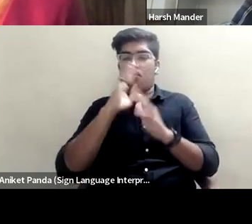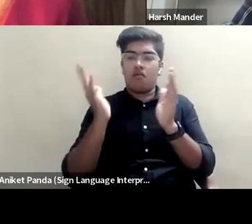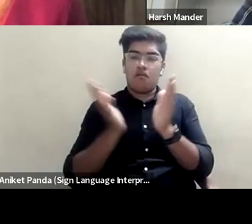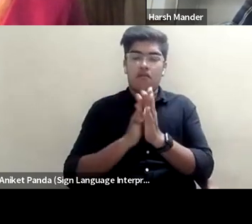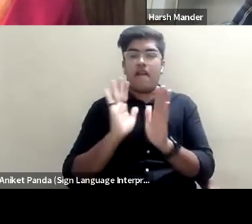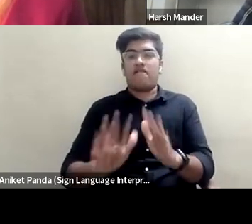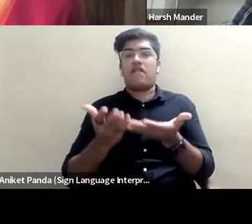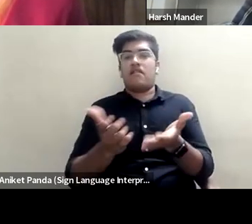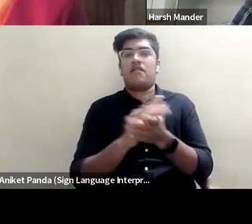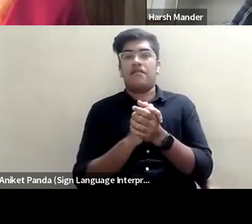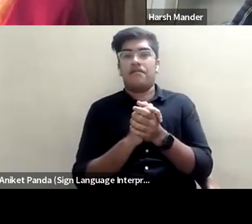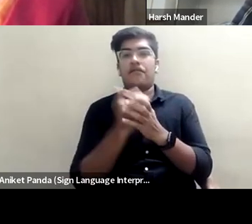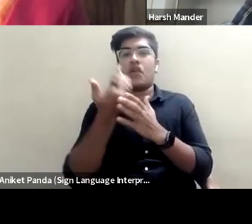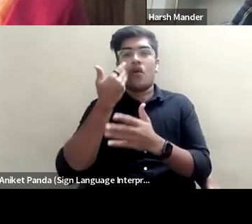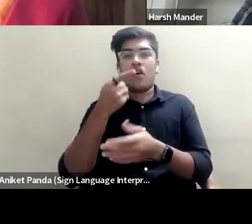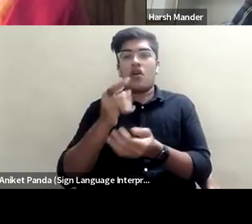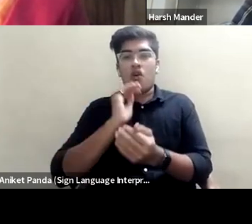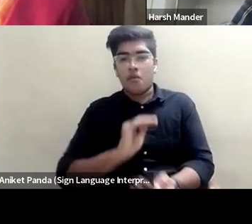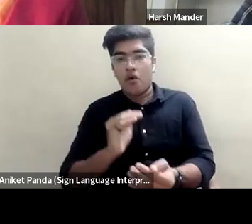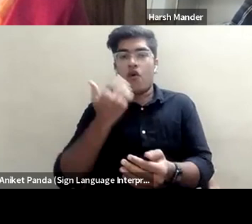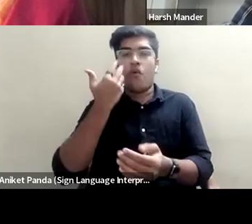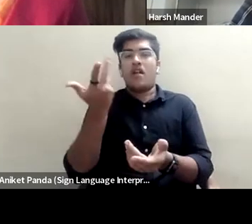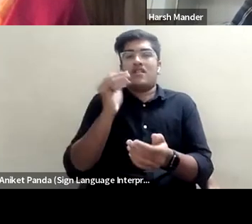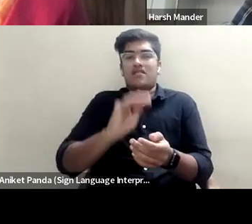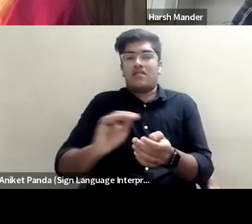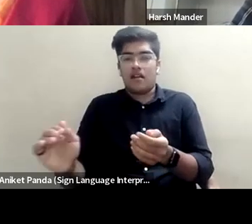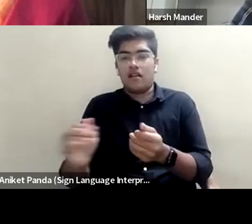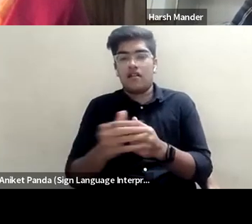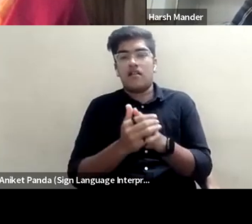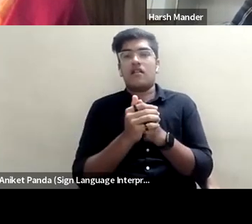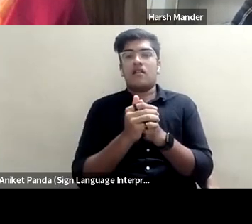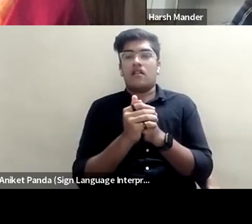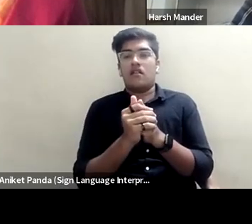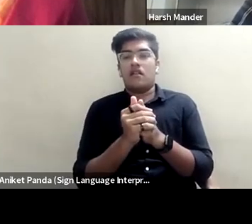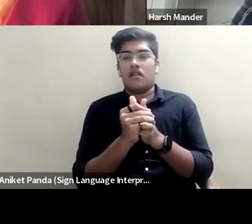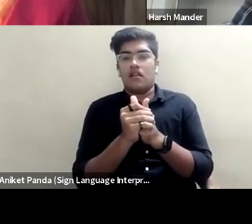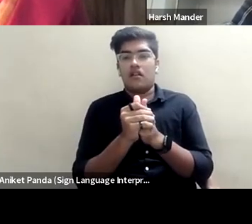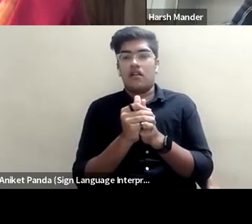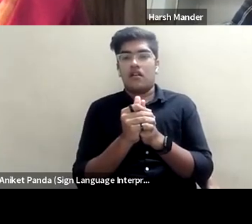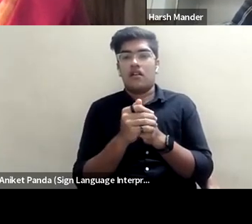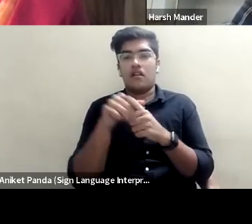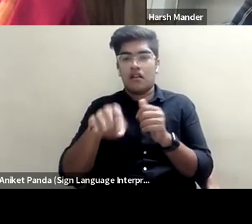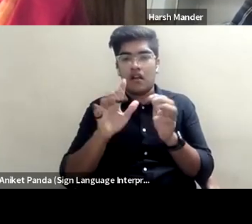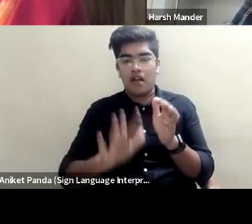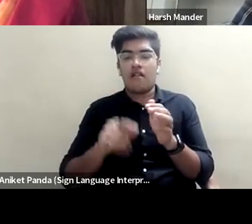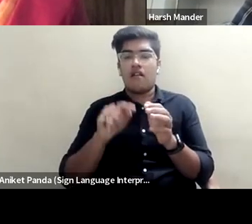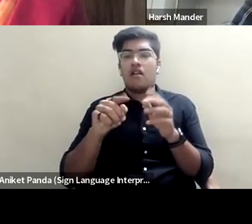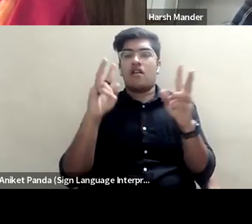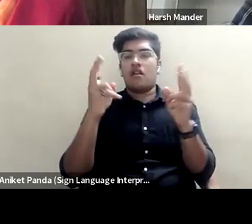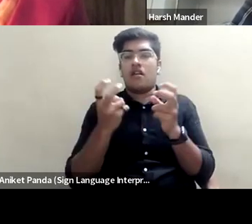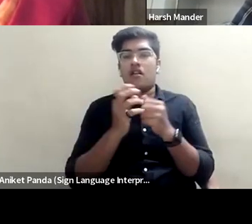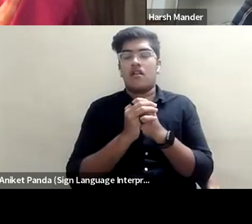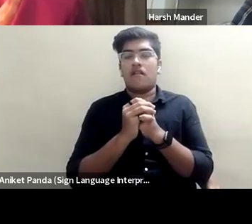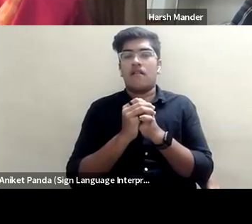born, when you are a child, and then there is this so many